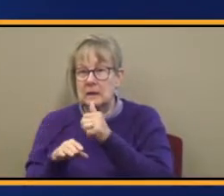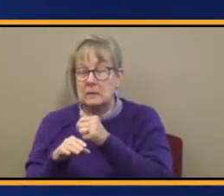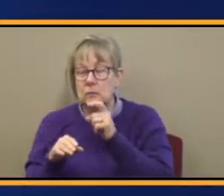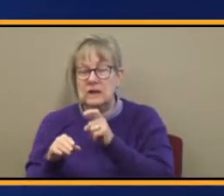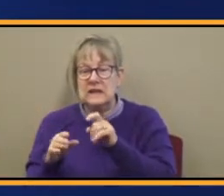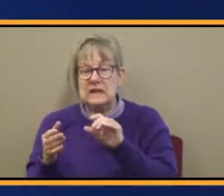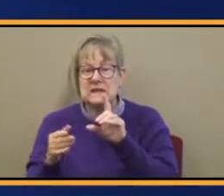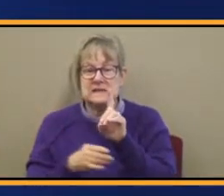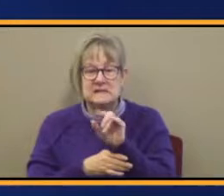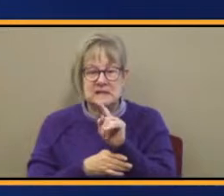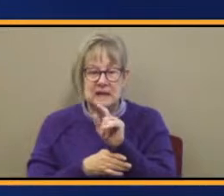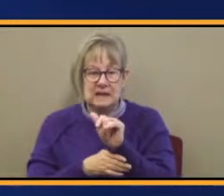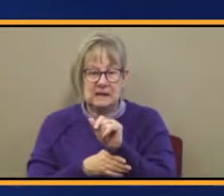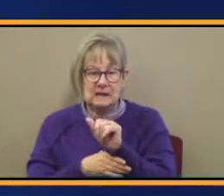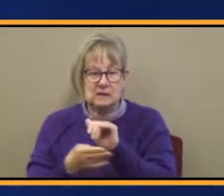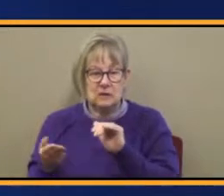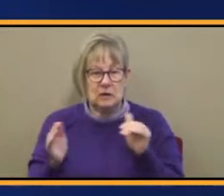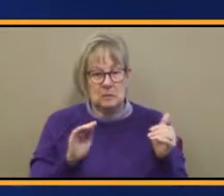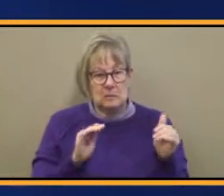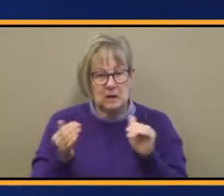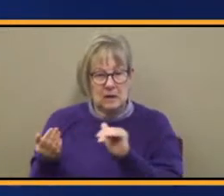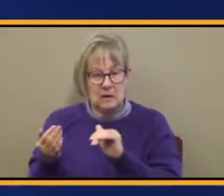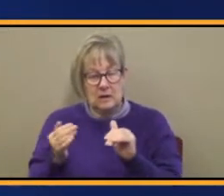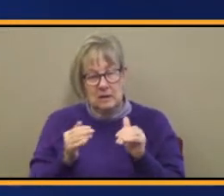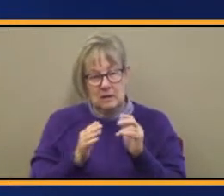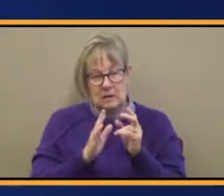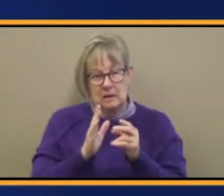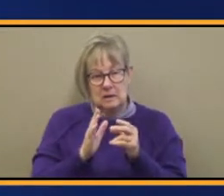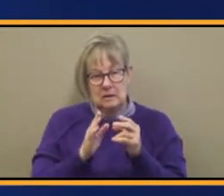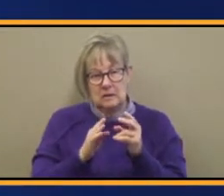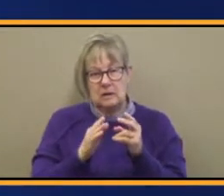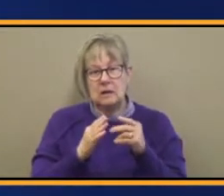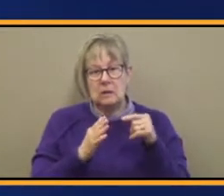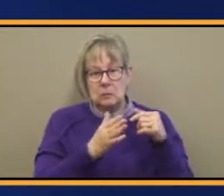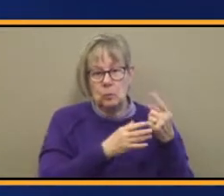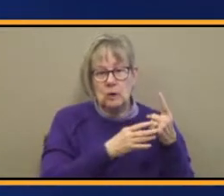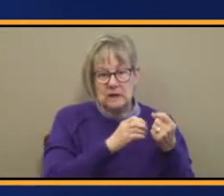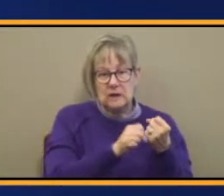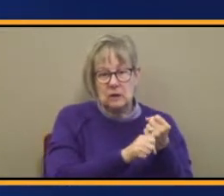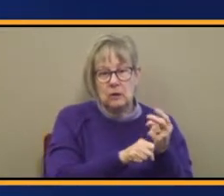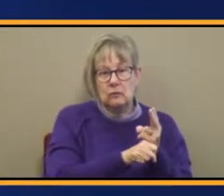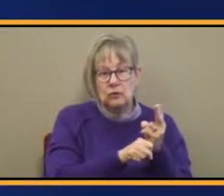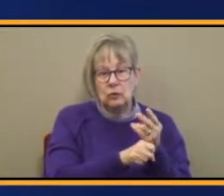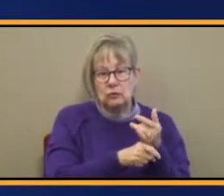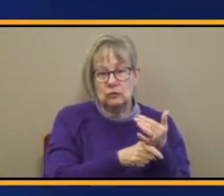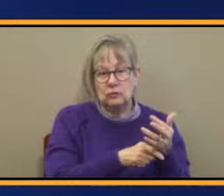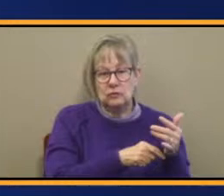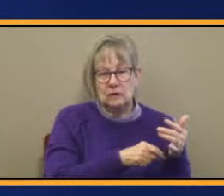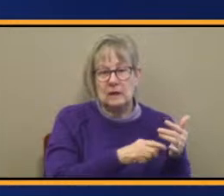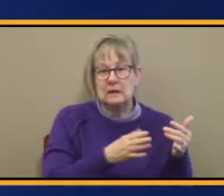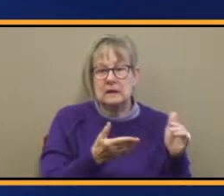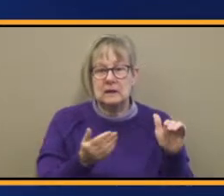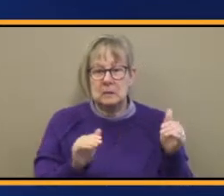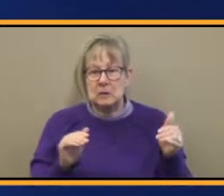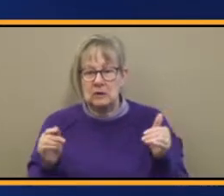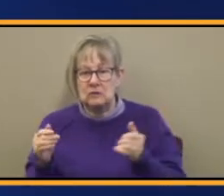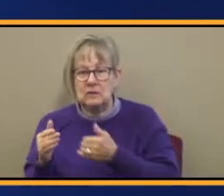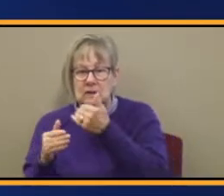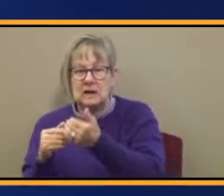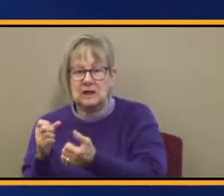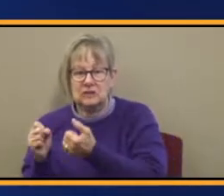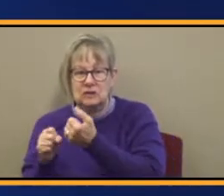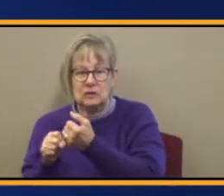compare, a year of usage versus the previous year before and after a smart